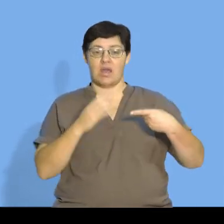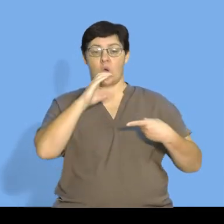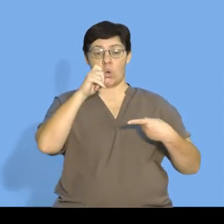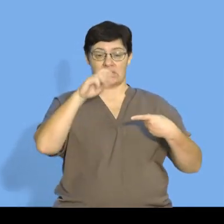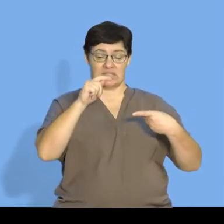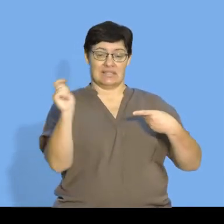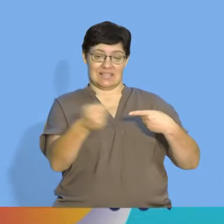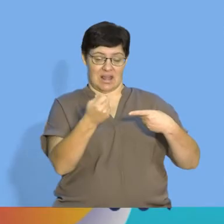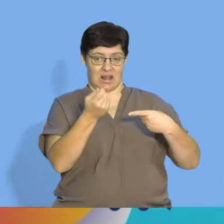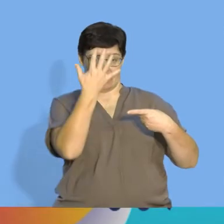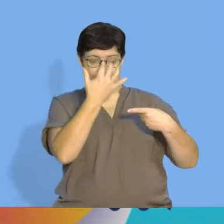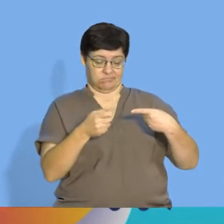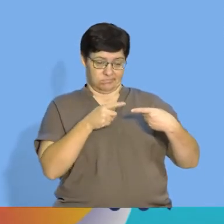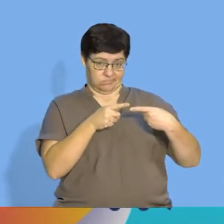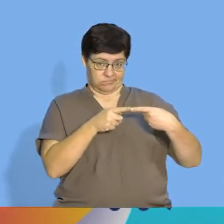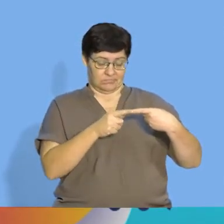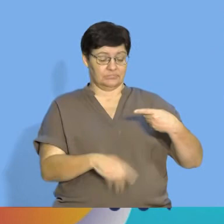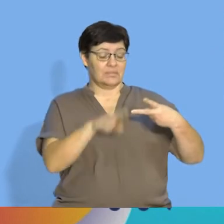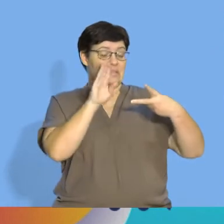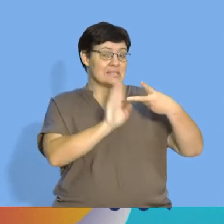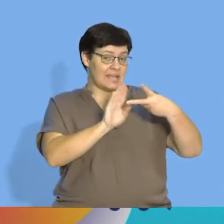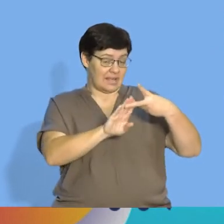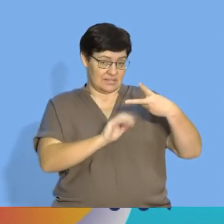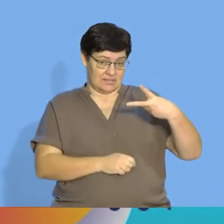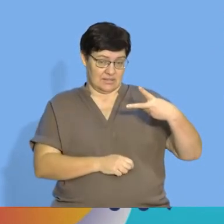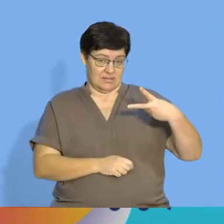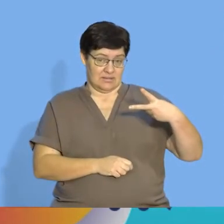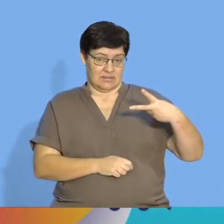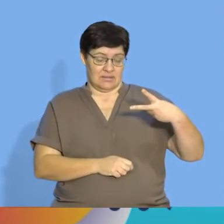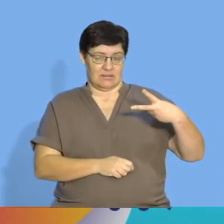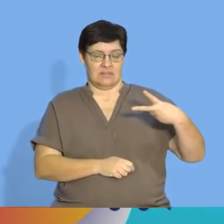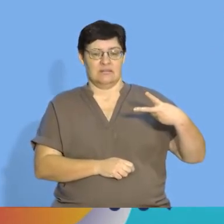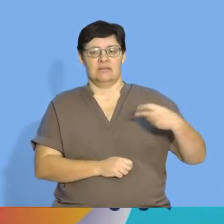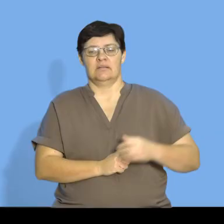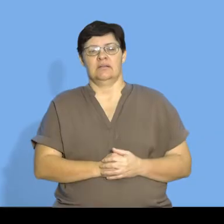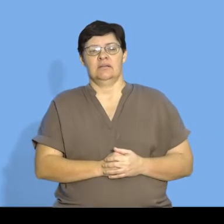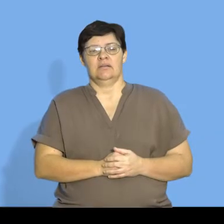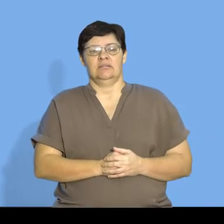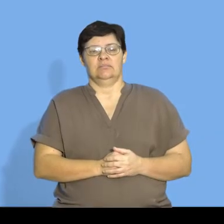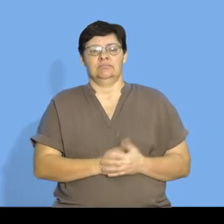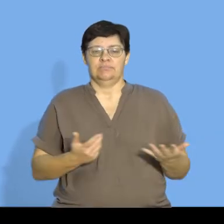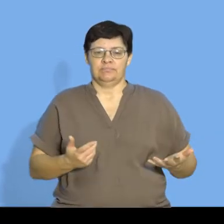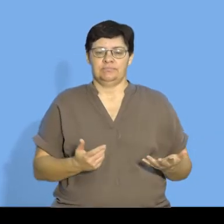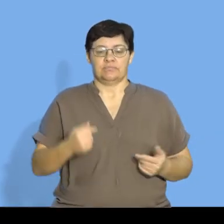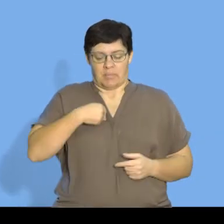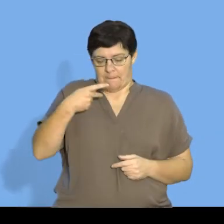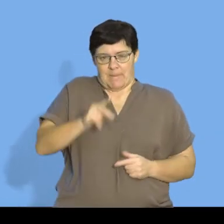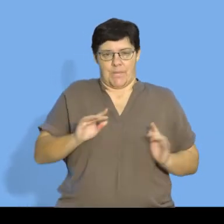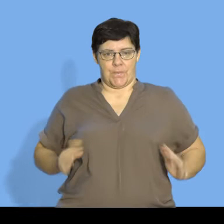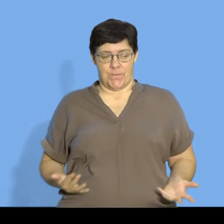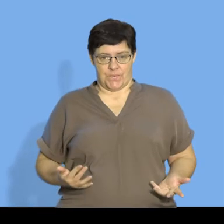of sale. Right, the second part of your calculation would be, how do you pay? You're saying